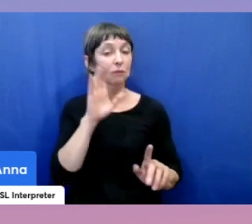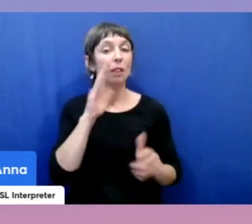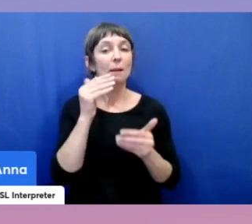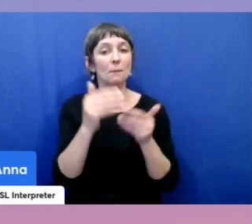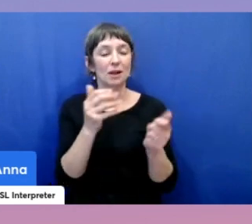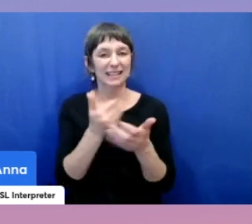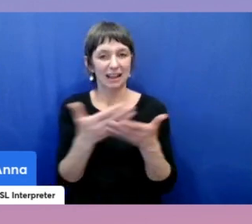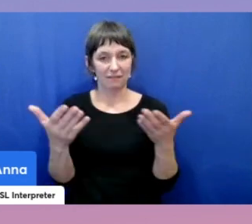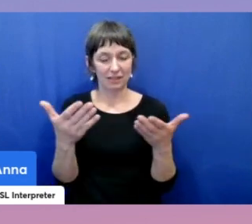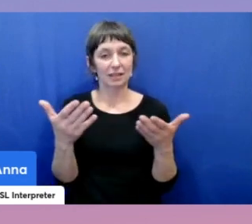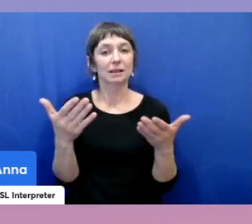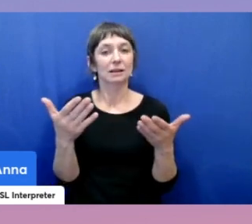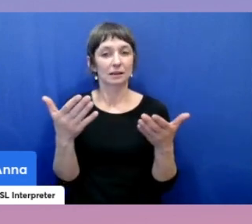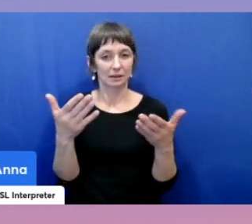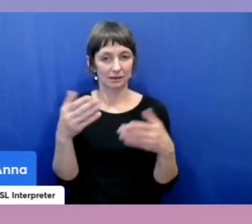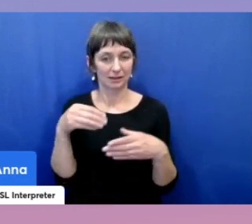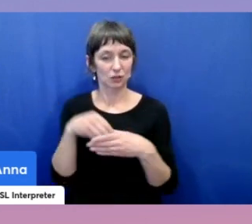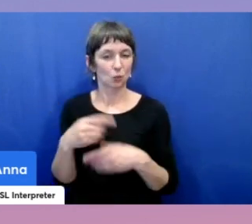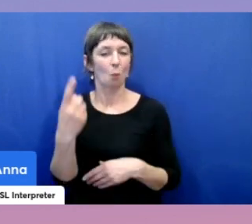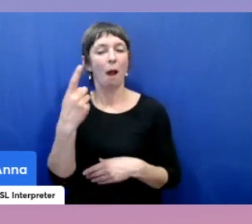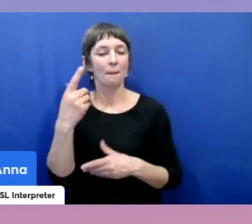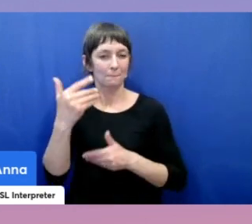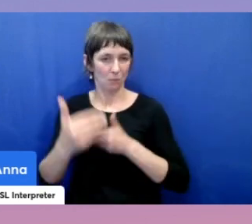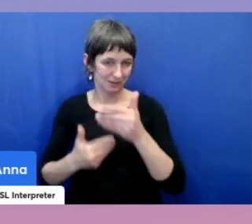everything into single process.